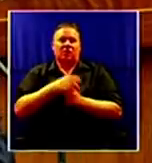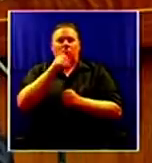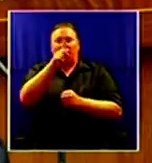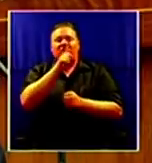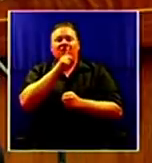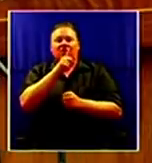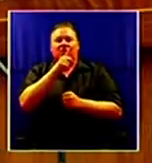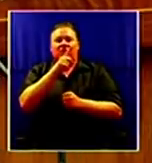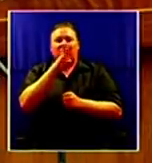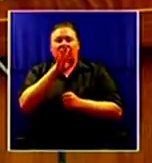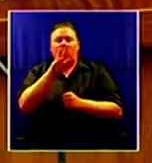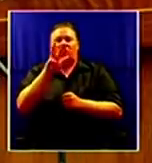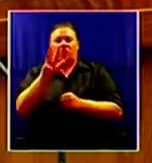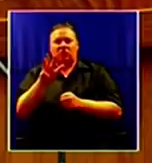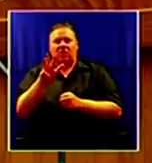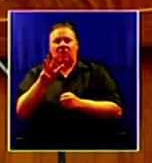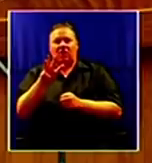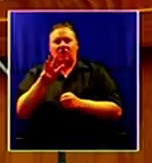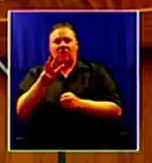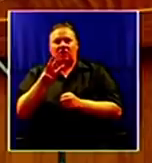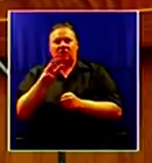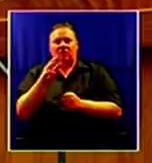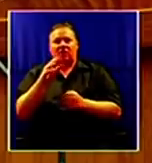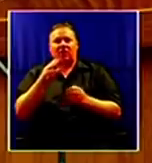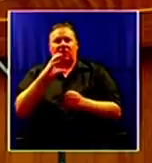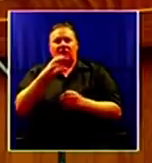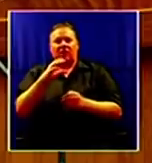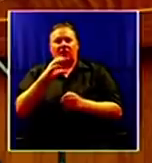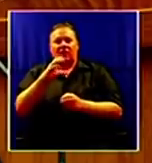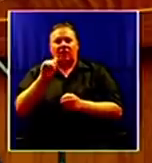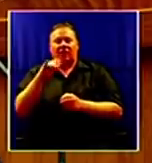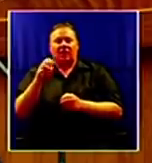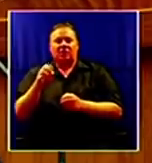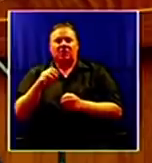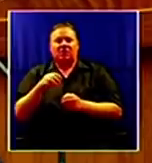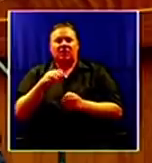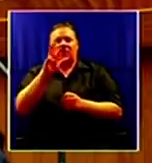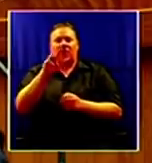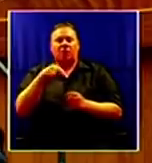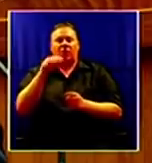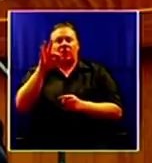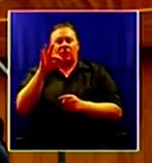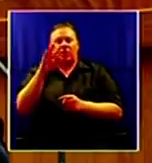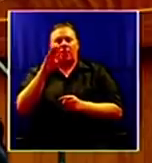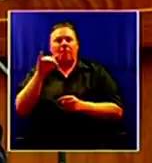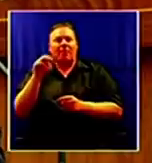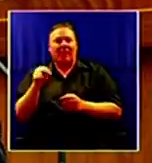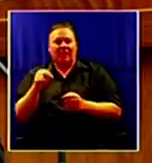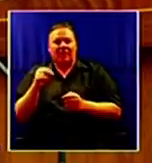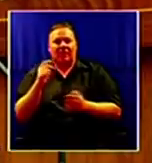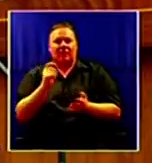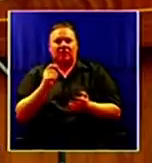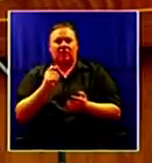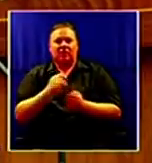1,409 restitution claims at a cost of 9.3 billion over the next 3 years to